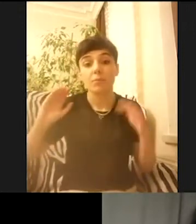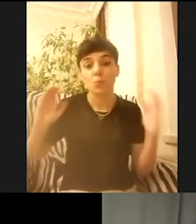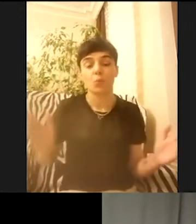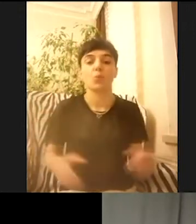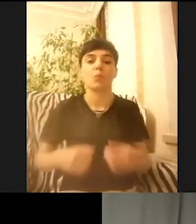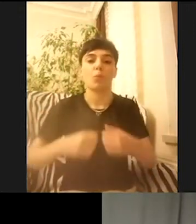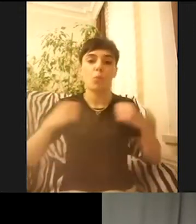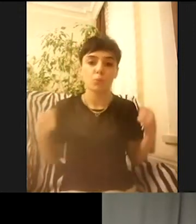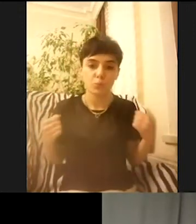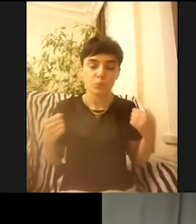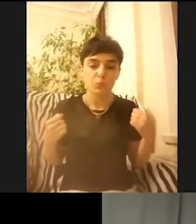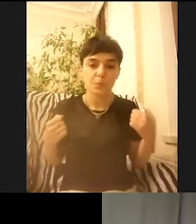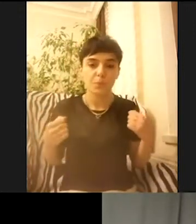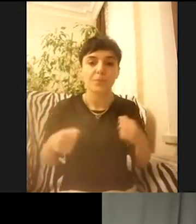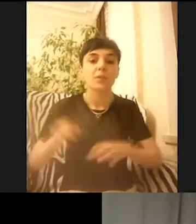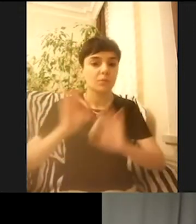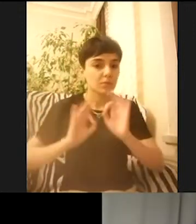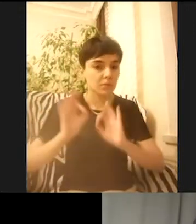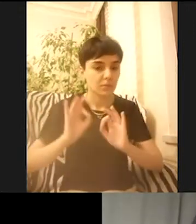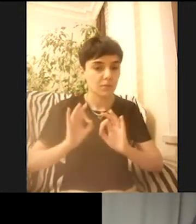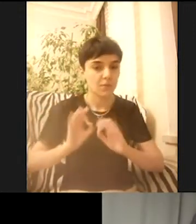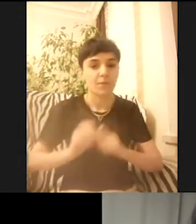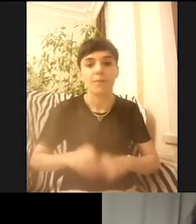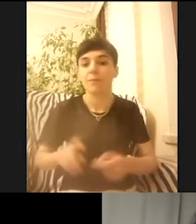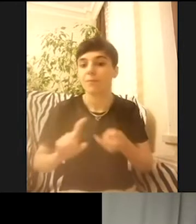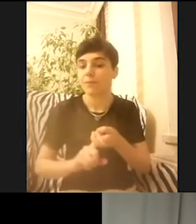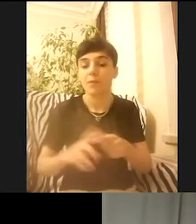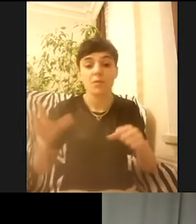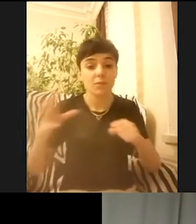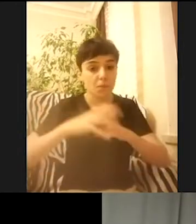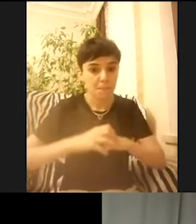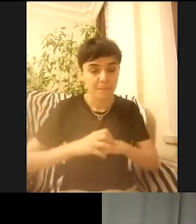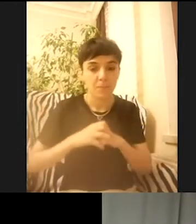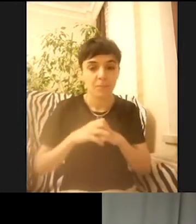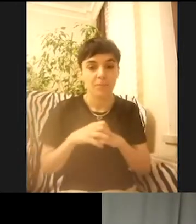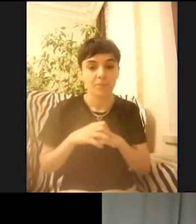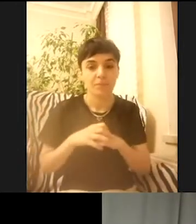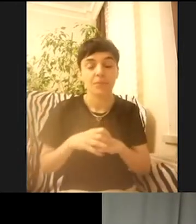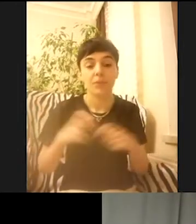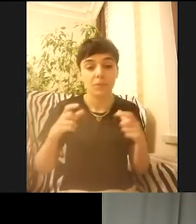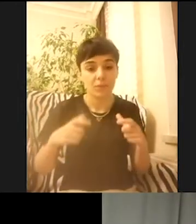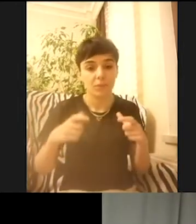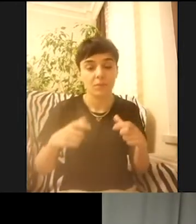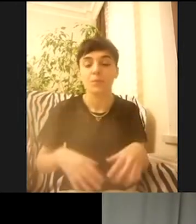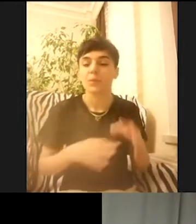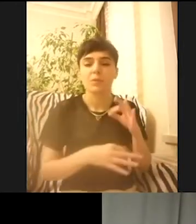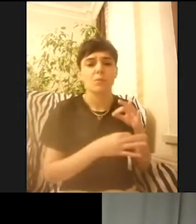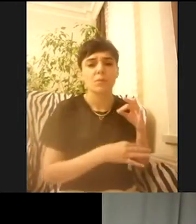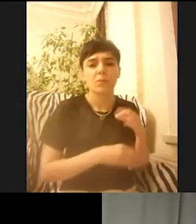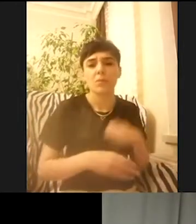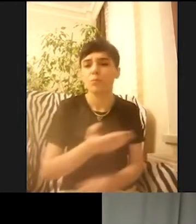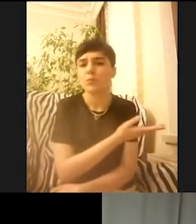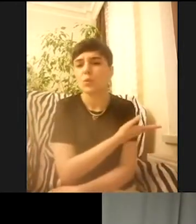And LGBTI plus people could walk freely on the city's busiest and the largest streets, and in the city's most famous squares, such as